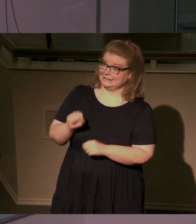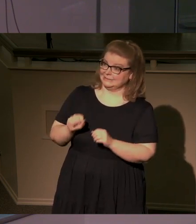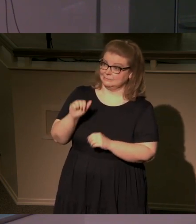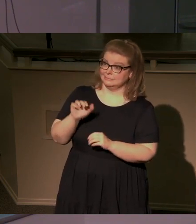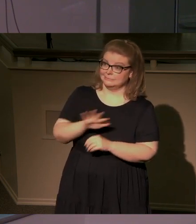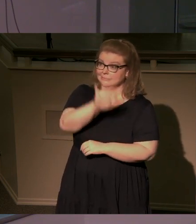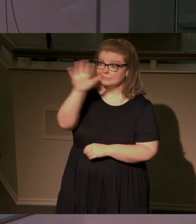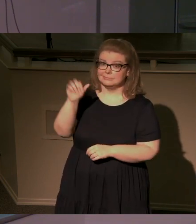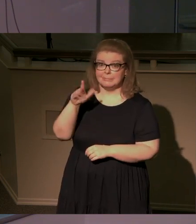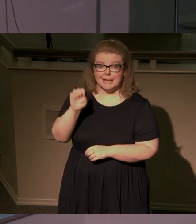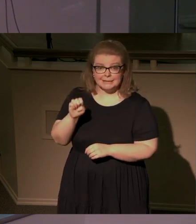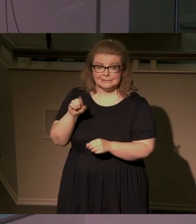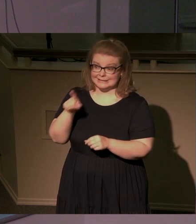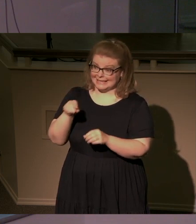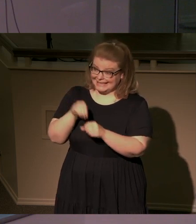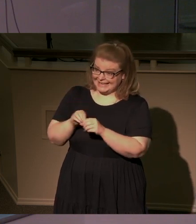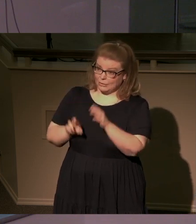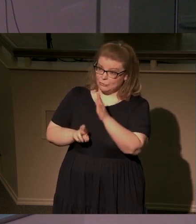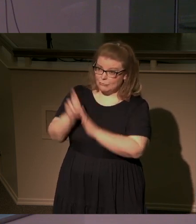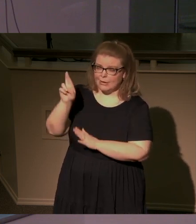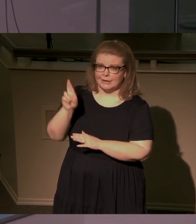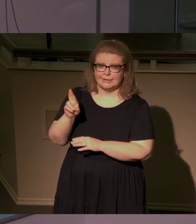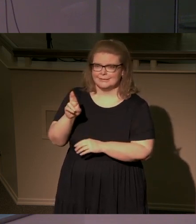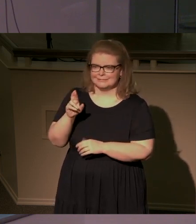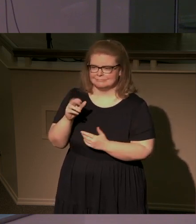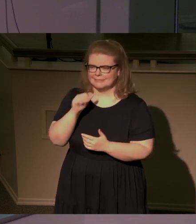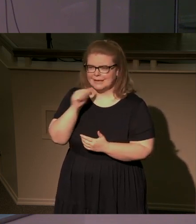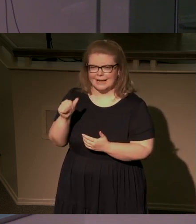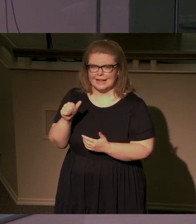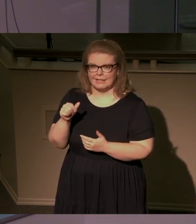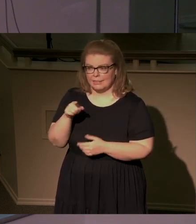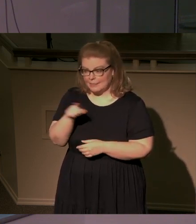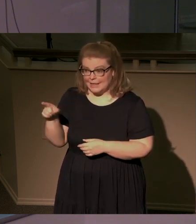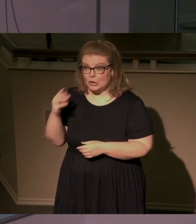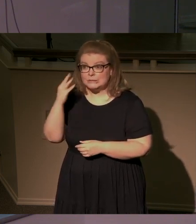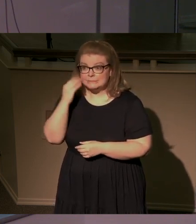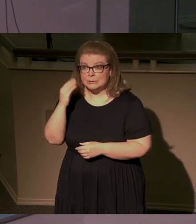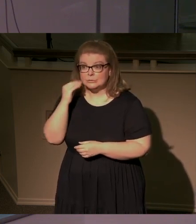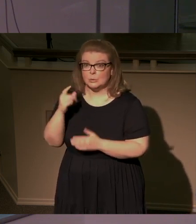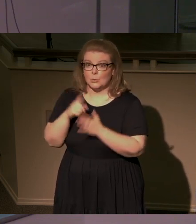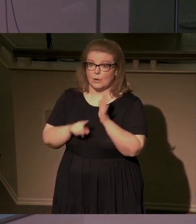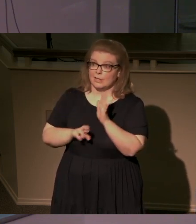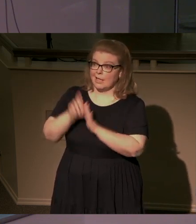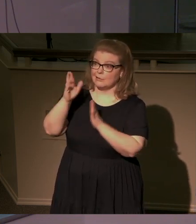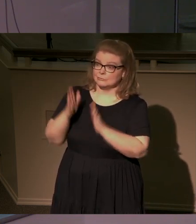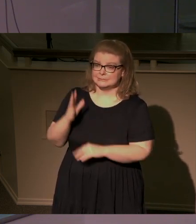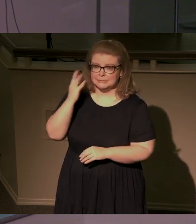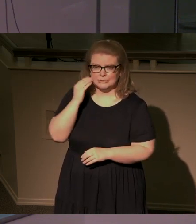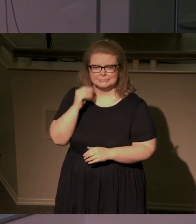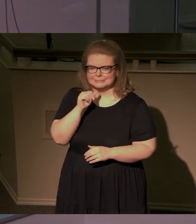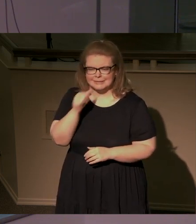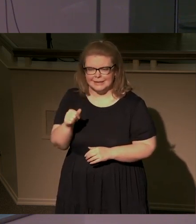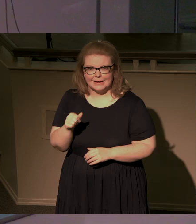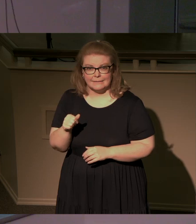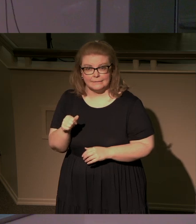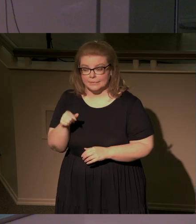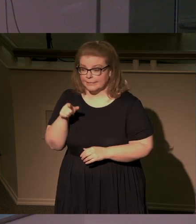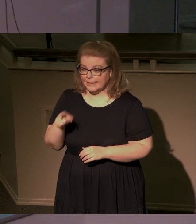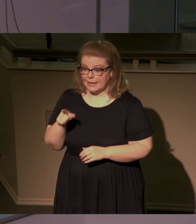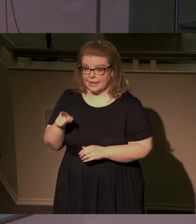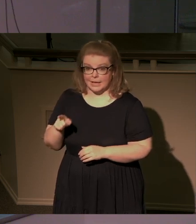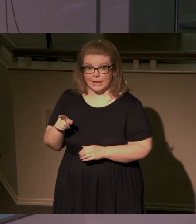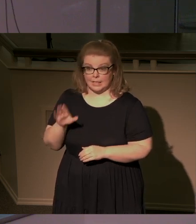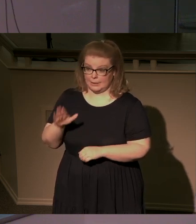the shuttle. They're not in the cabin. They're not experiencing weightlessness. They are going to clock out pretty soon and